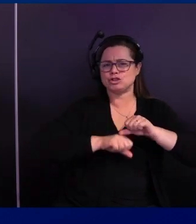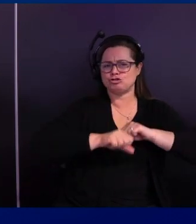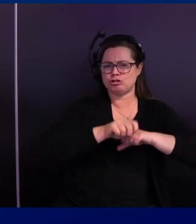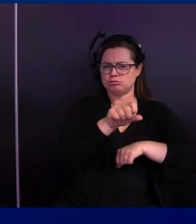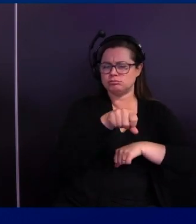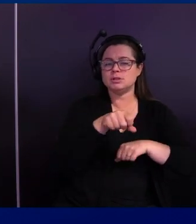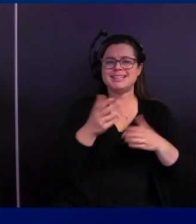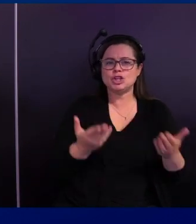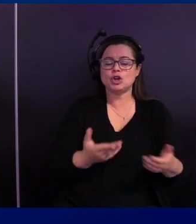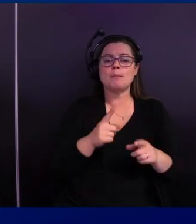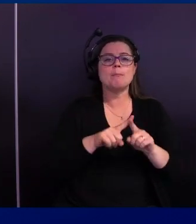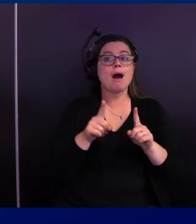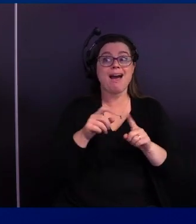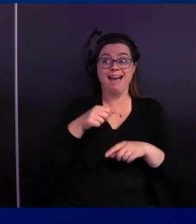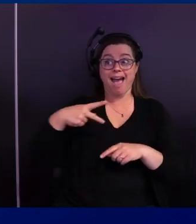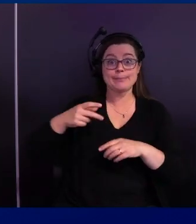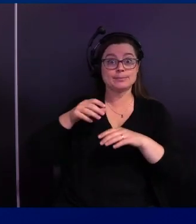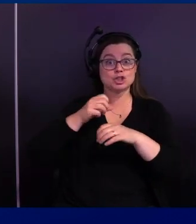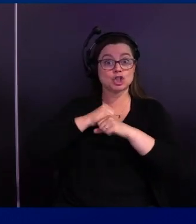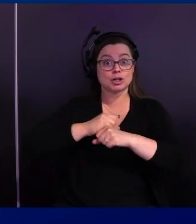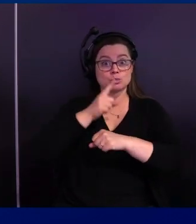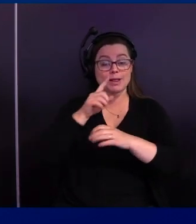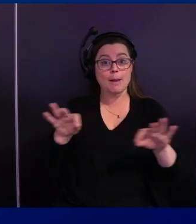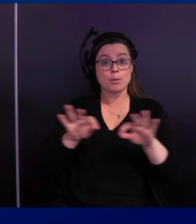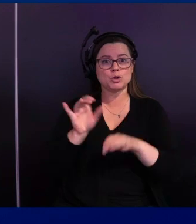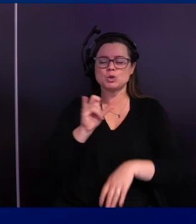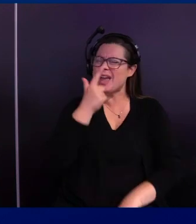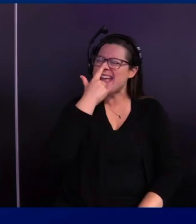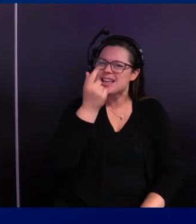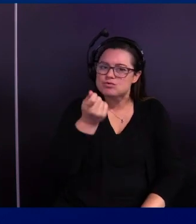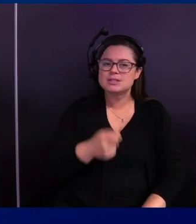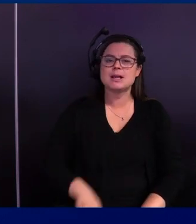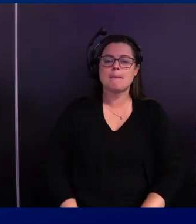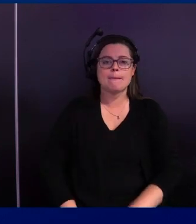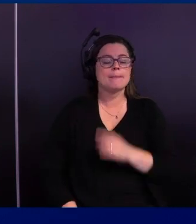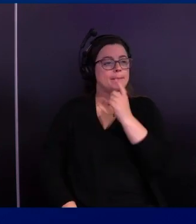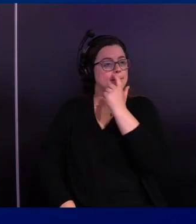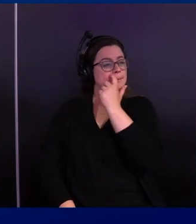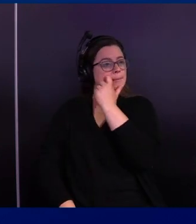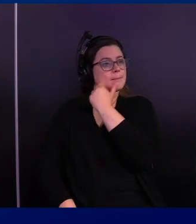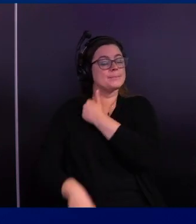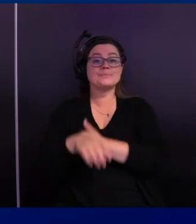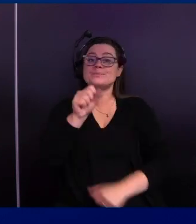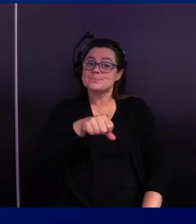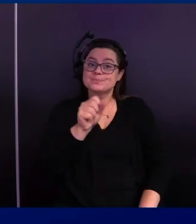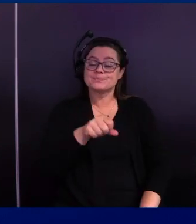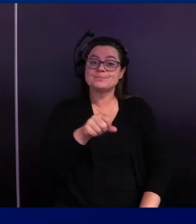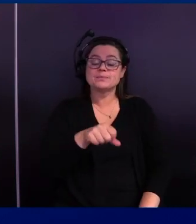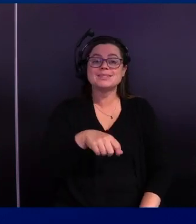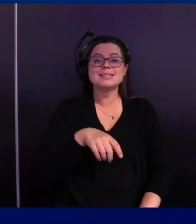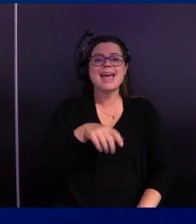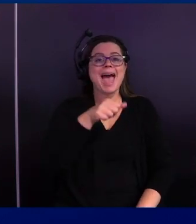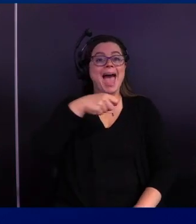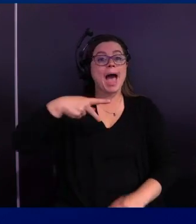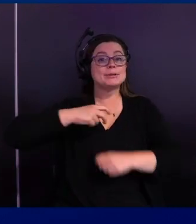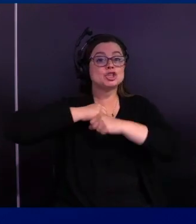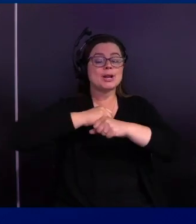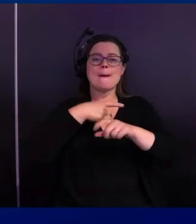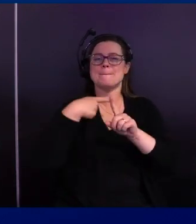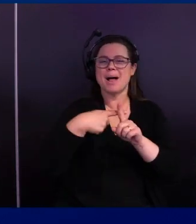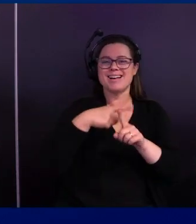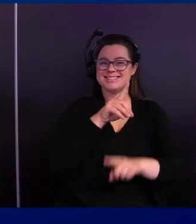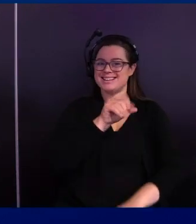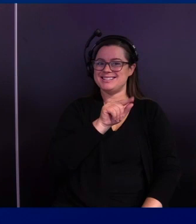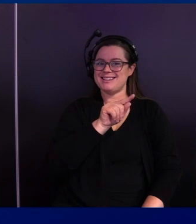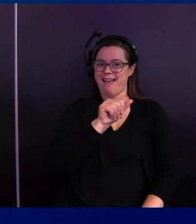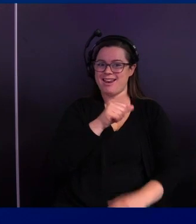for application security as well. So that's very interesting. Absolutely. And it's application security and data